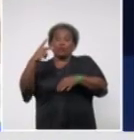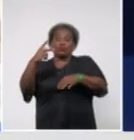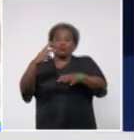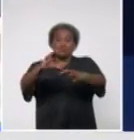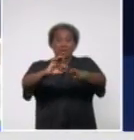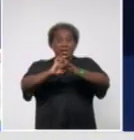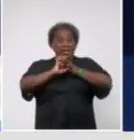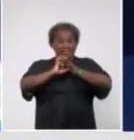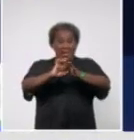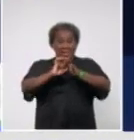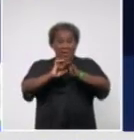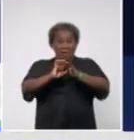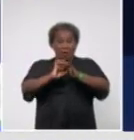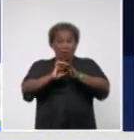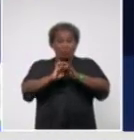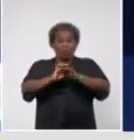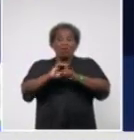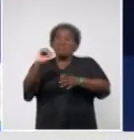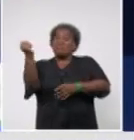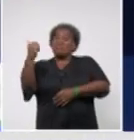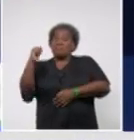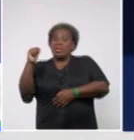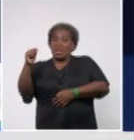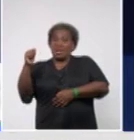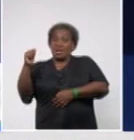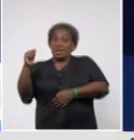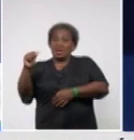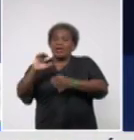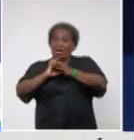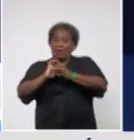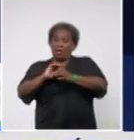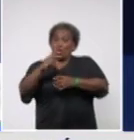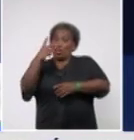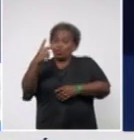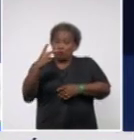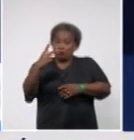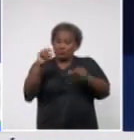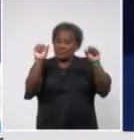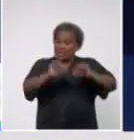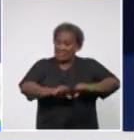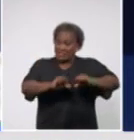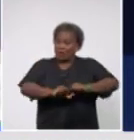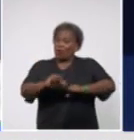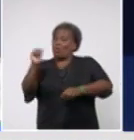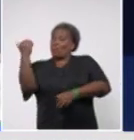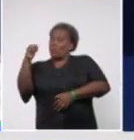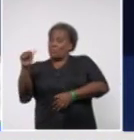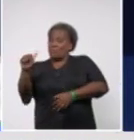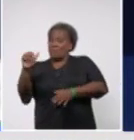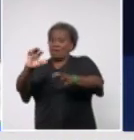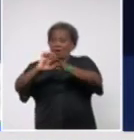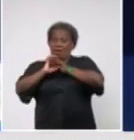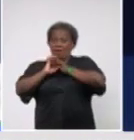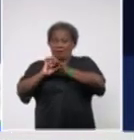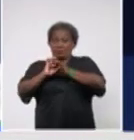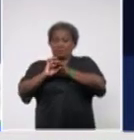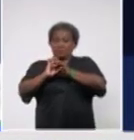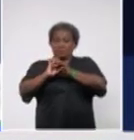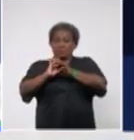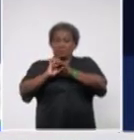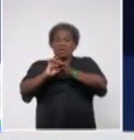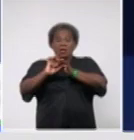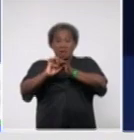serious patients passed to closely monitored, meaning that today there are